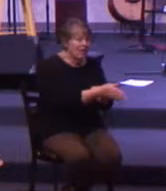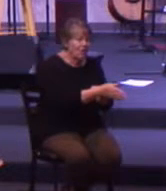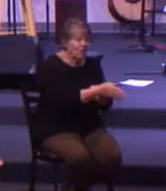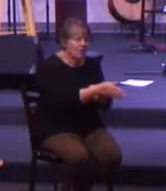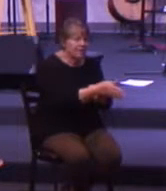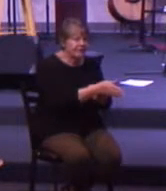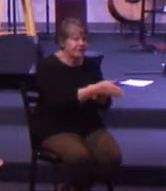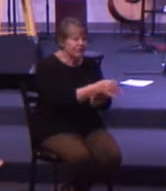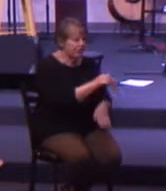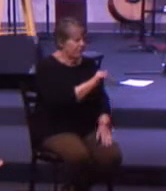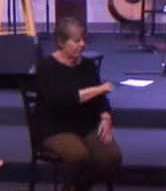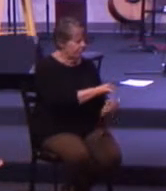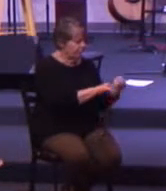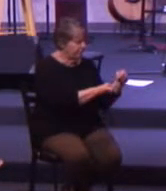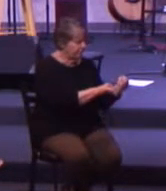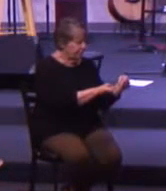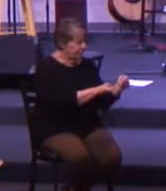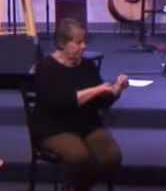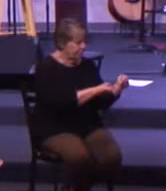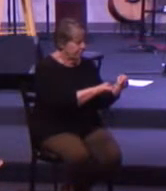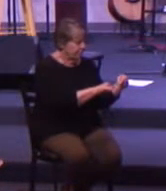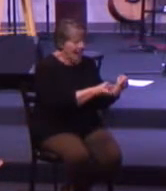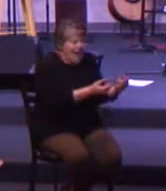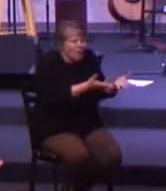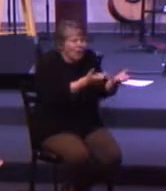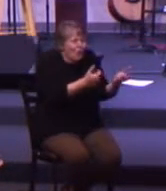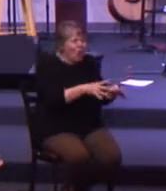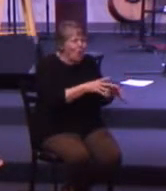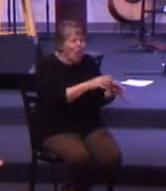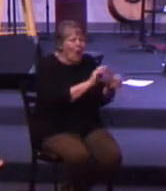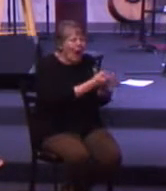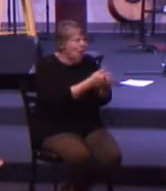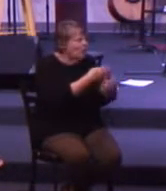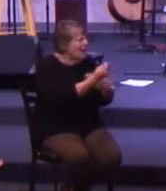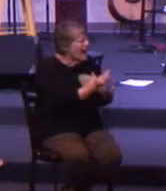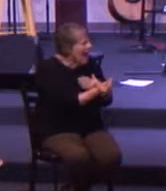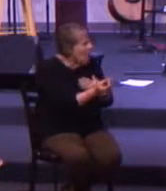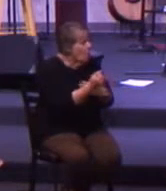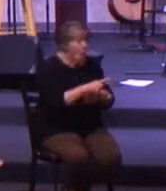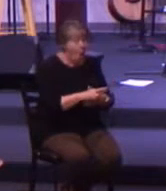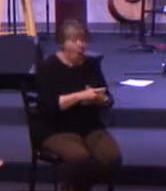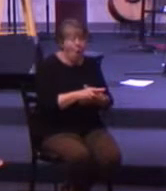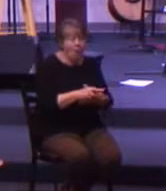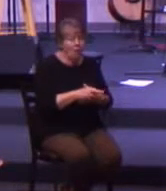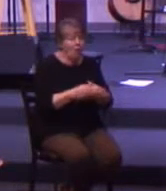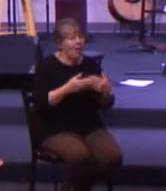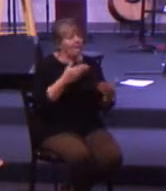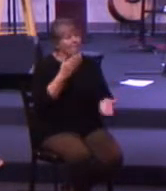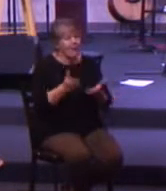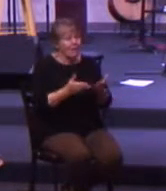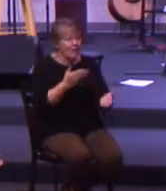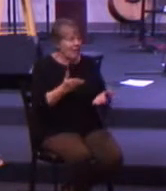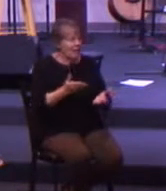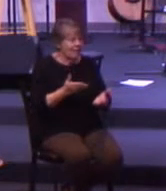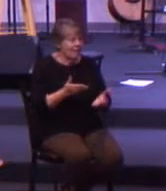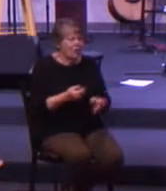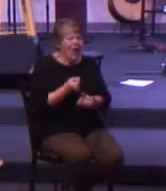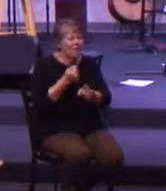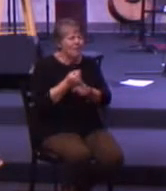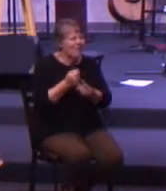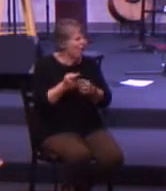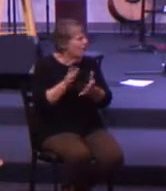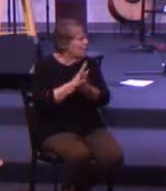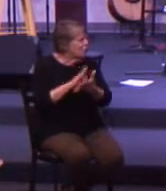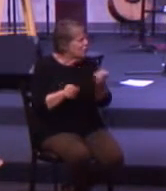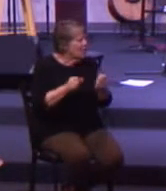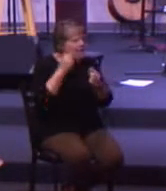where you need to be, but you don't know how to get into it. Or you could be stuck internally, right? You could have self-destructive thoughts that are just